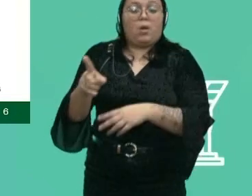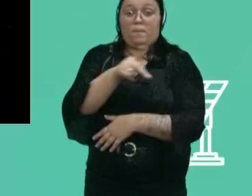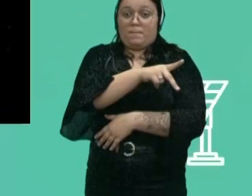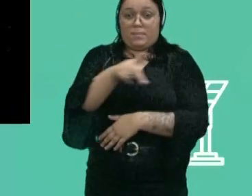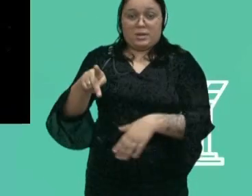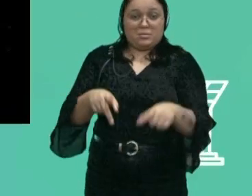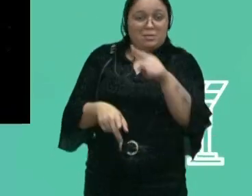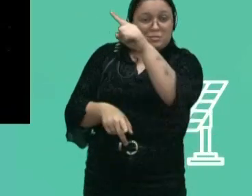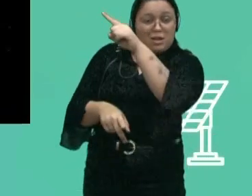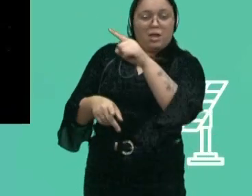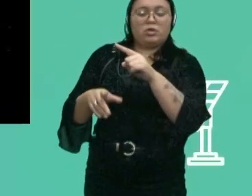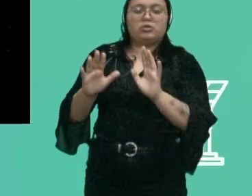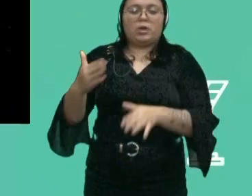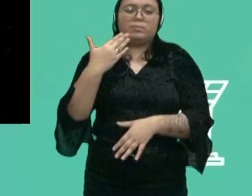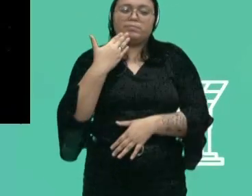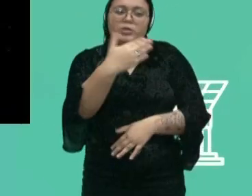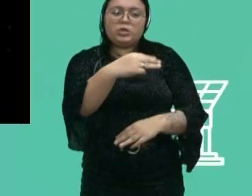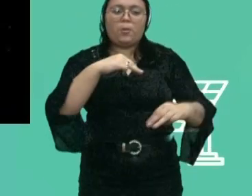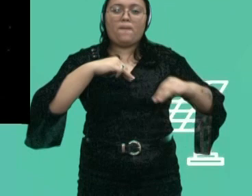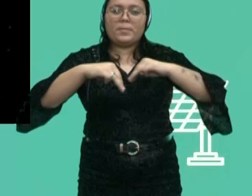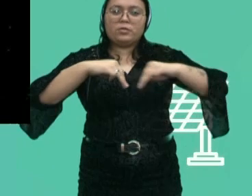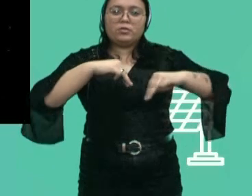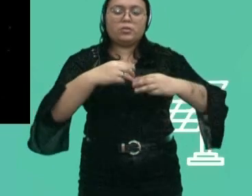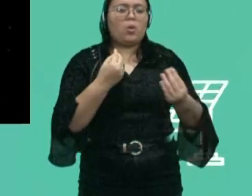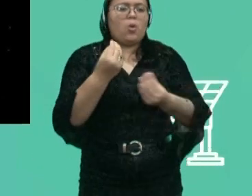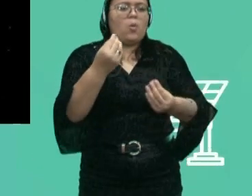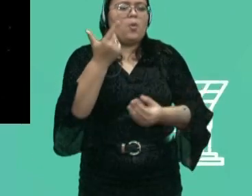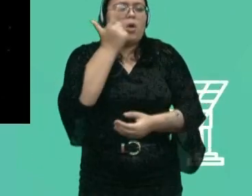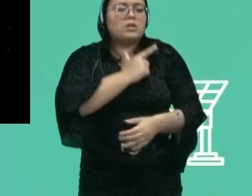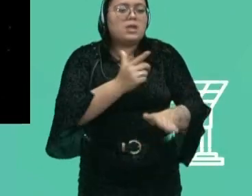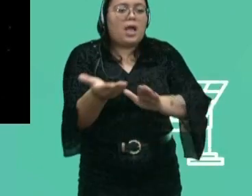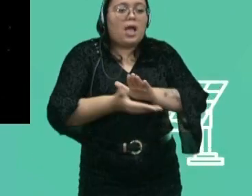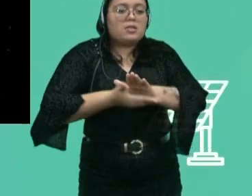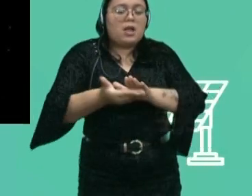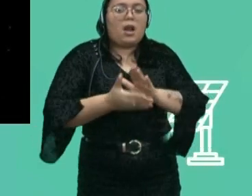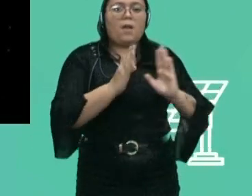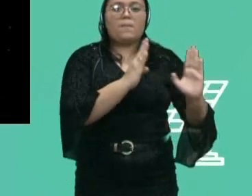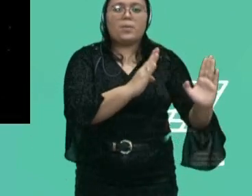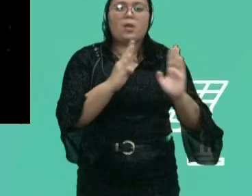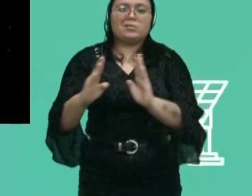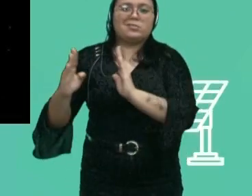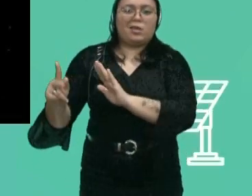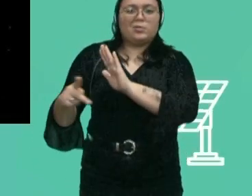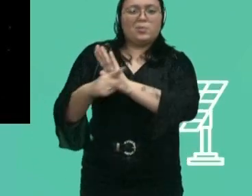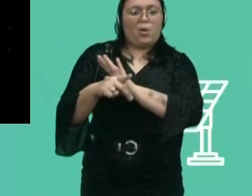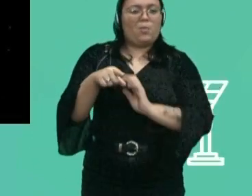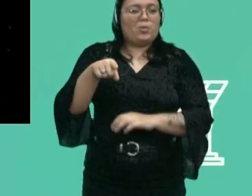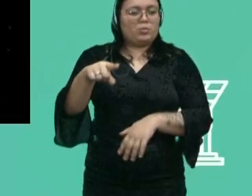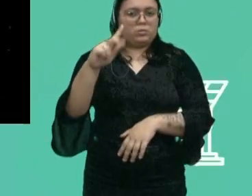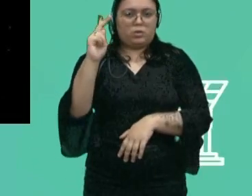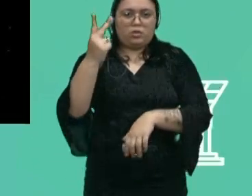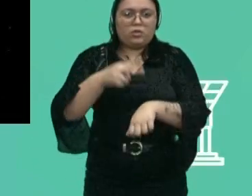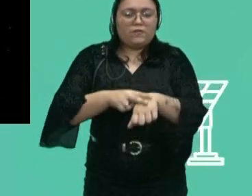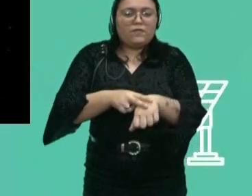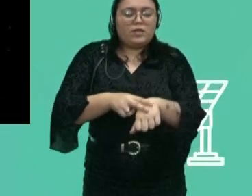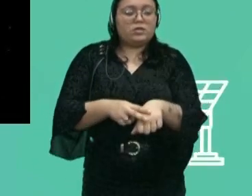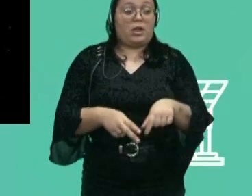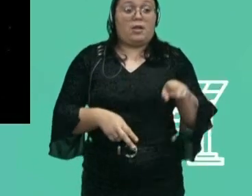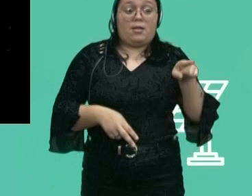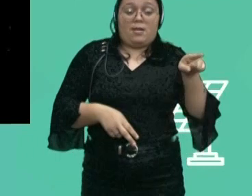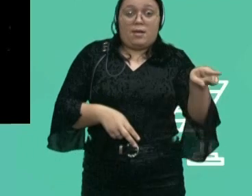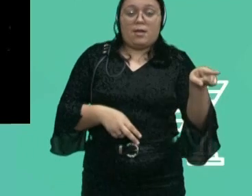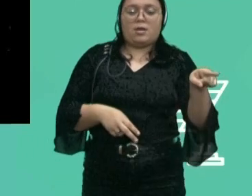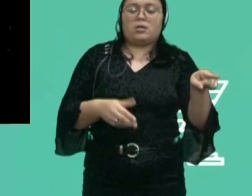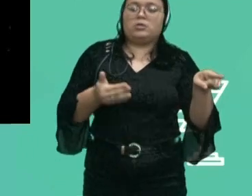to accelerate the deployment and address our climate crisis? And this was the beginning of the Energy Earthshot initiative, so similar to the